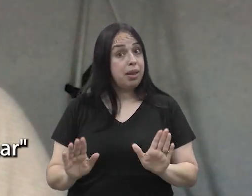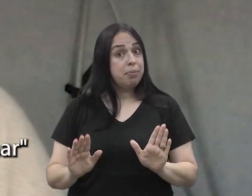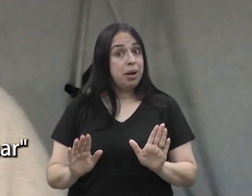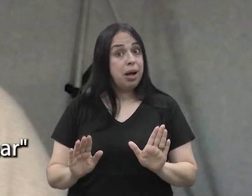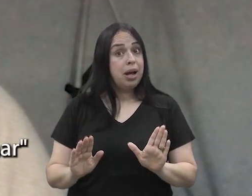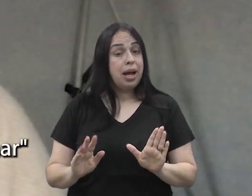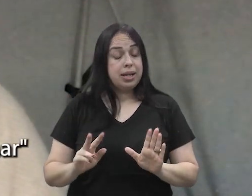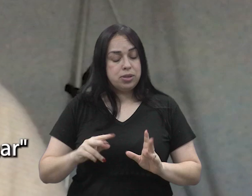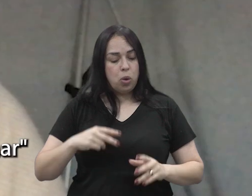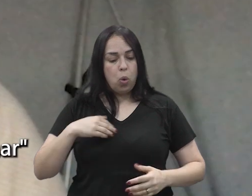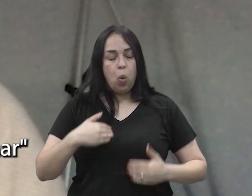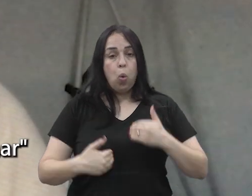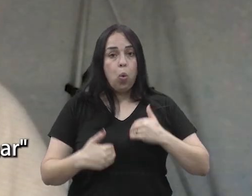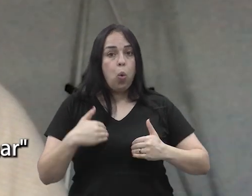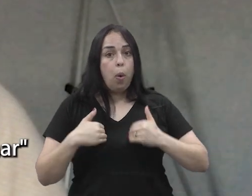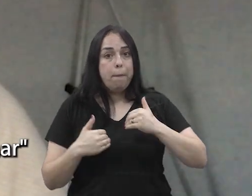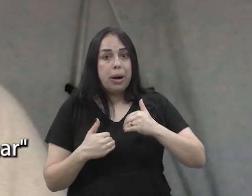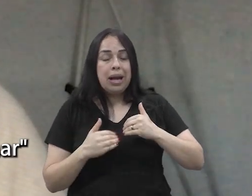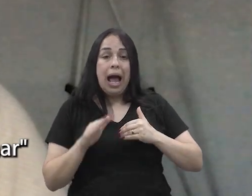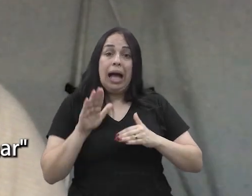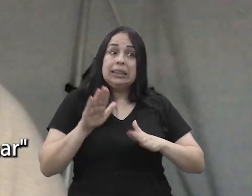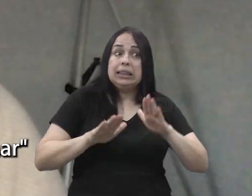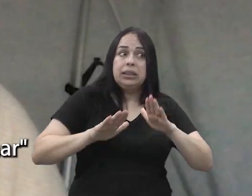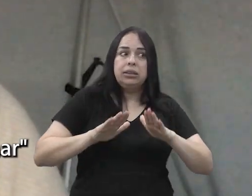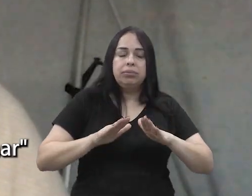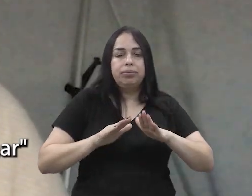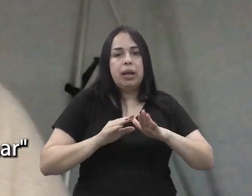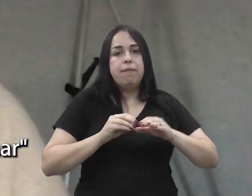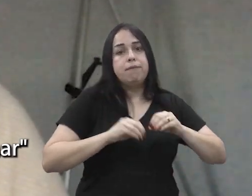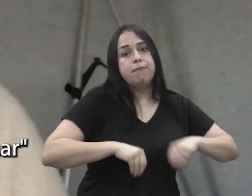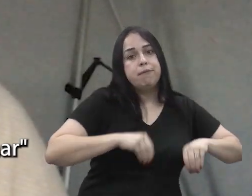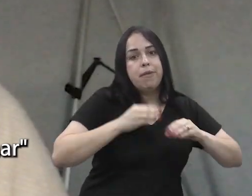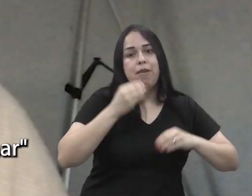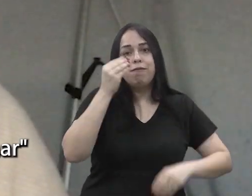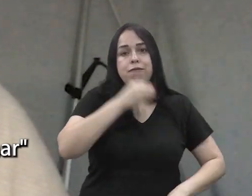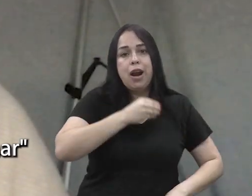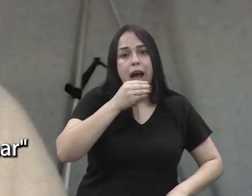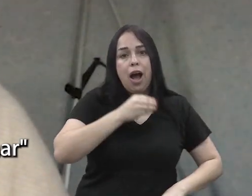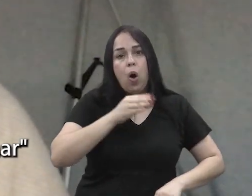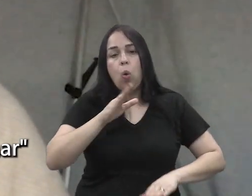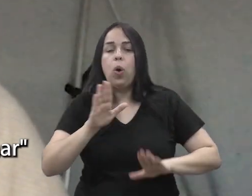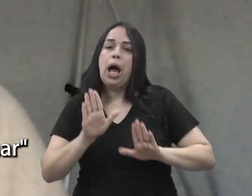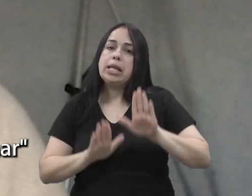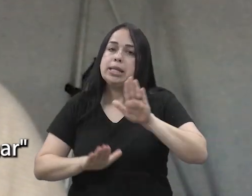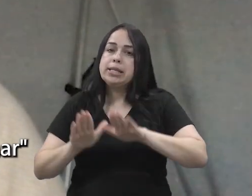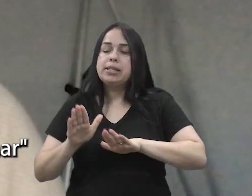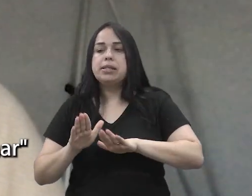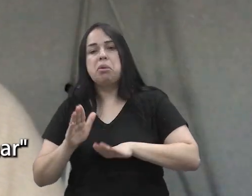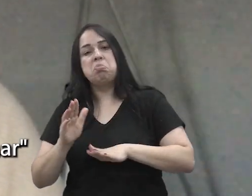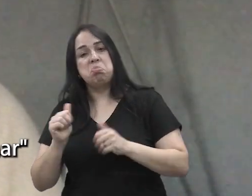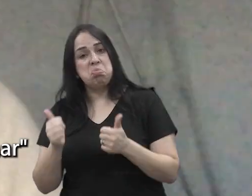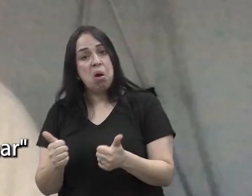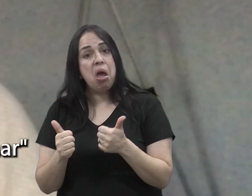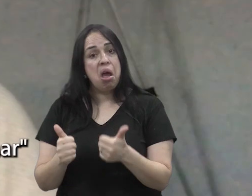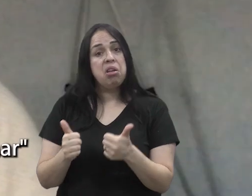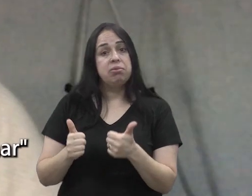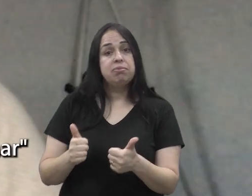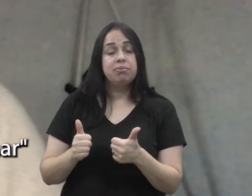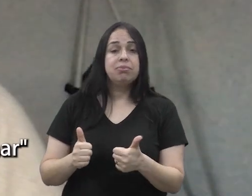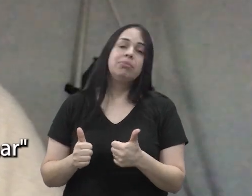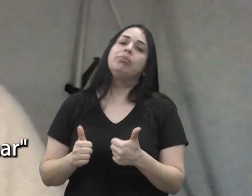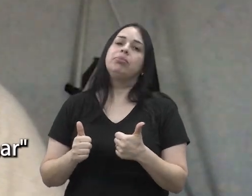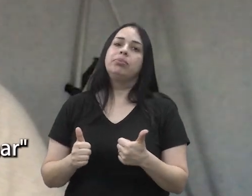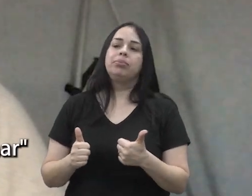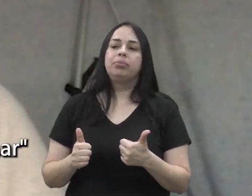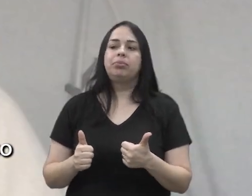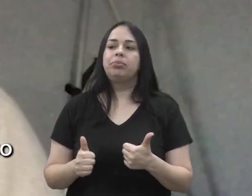The gene might be modified in a certain way that is working or in a certain way that